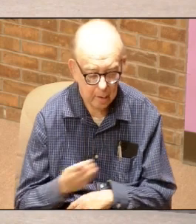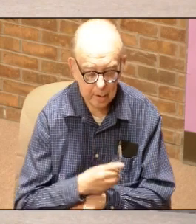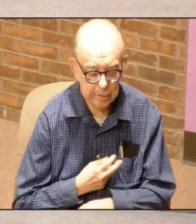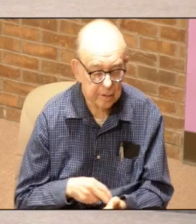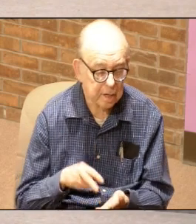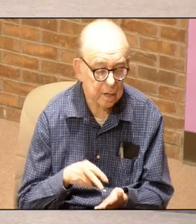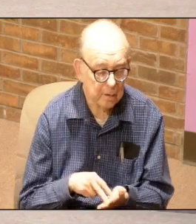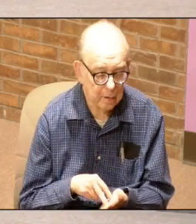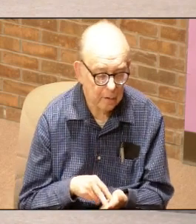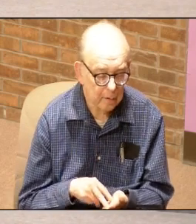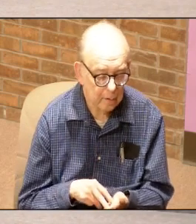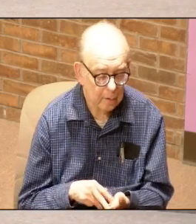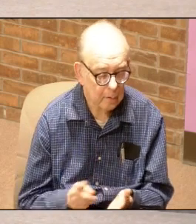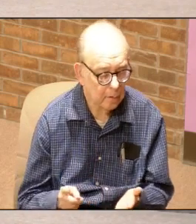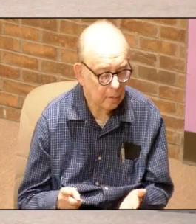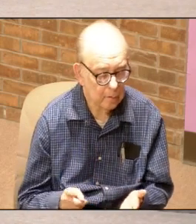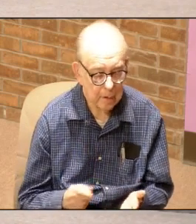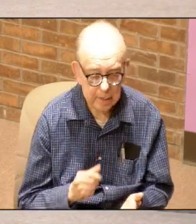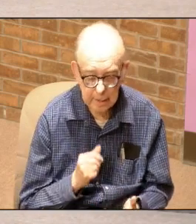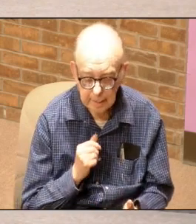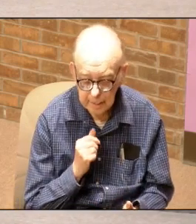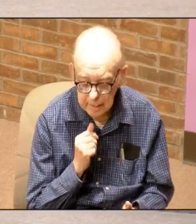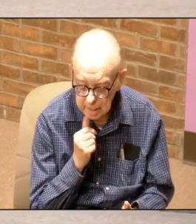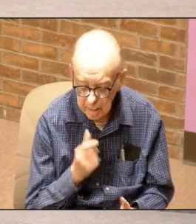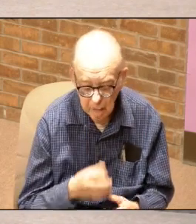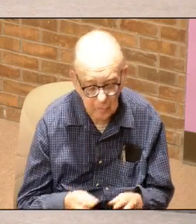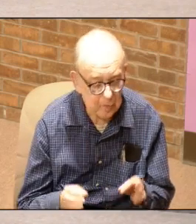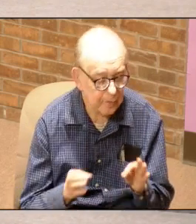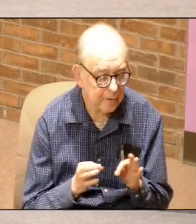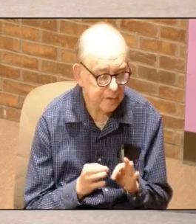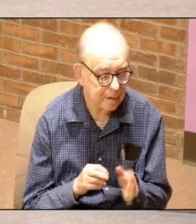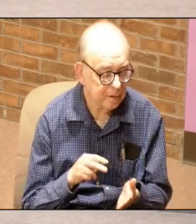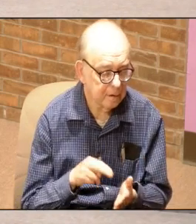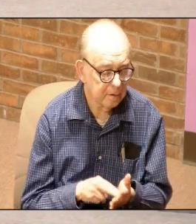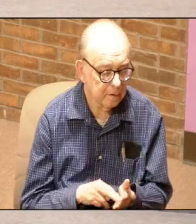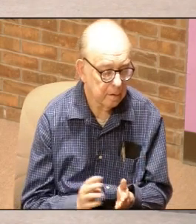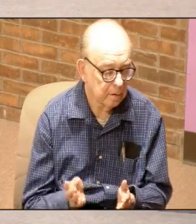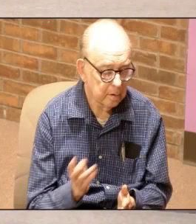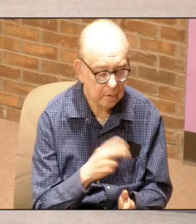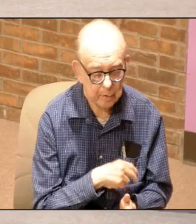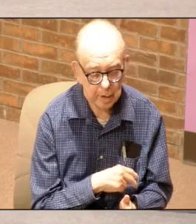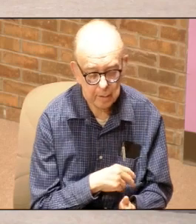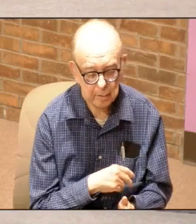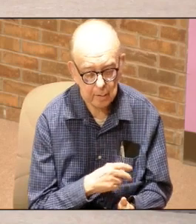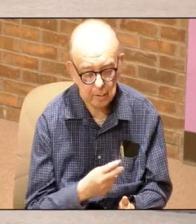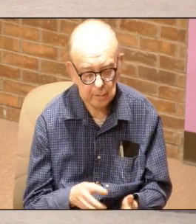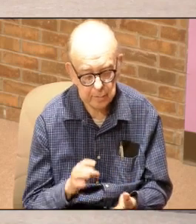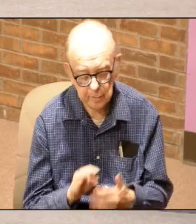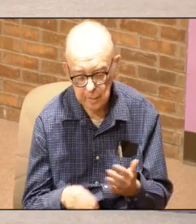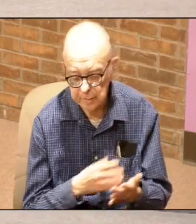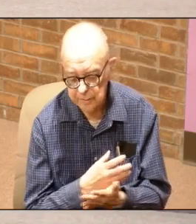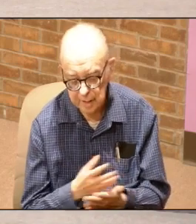get up and just feel like, this is not worth it. I could go back over here and I could